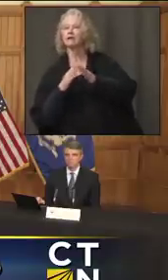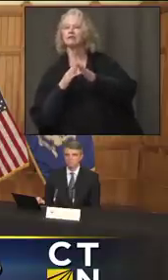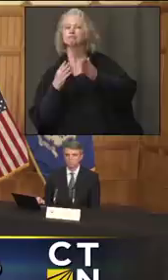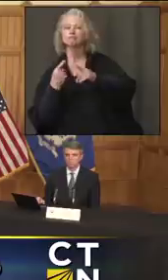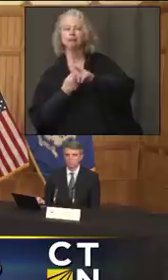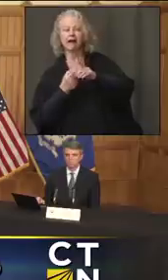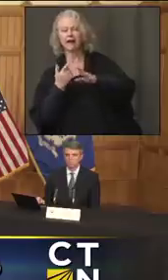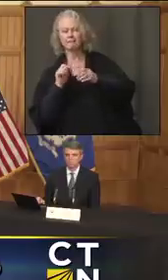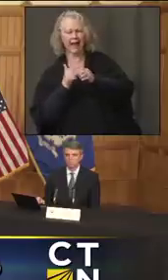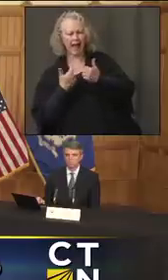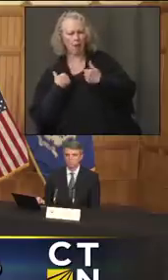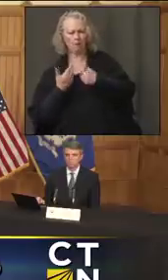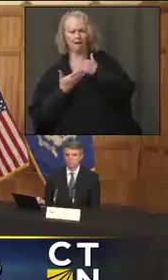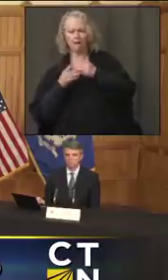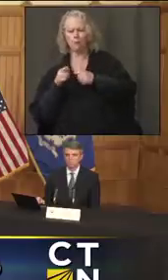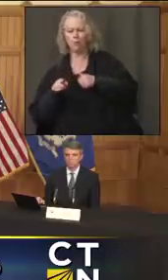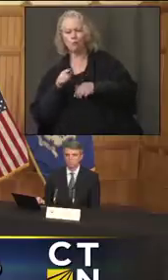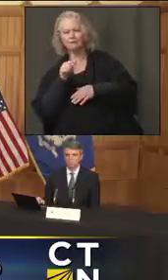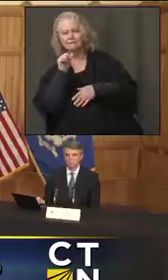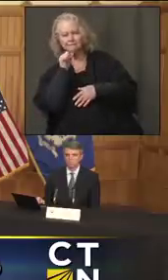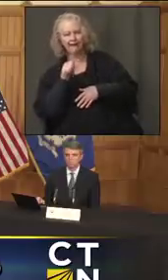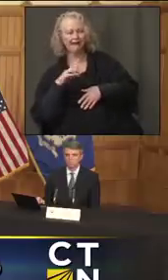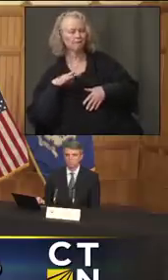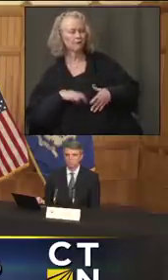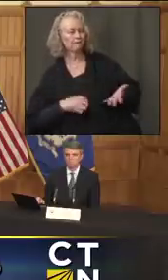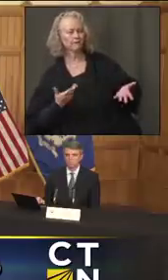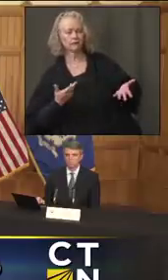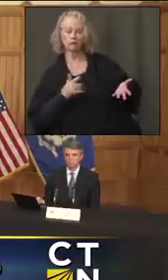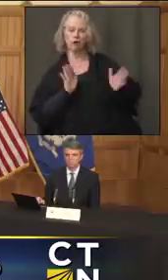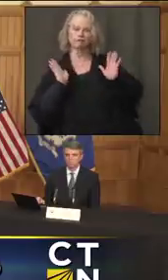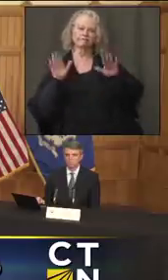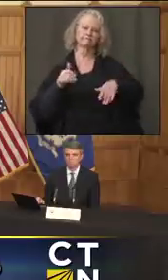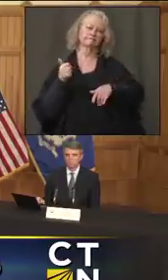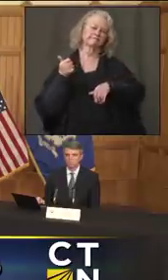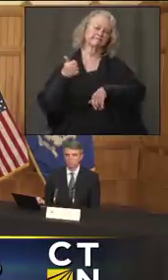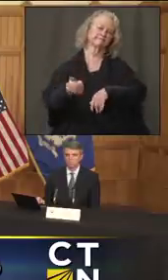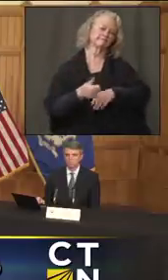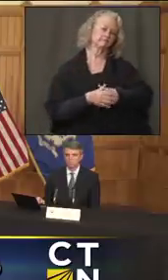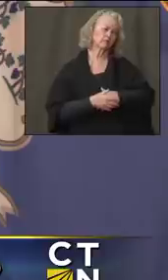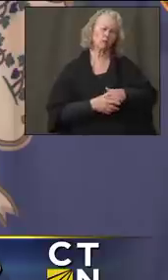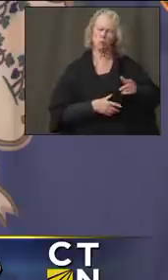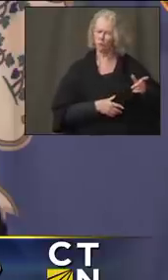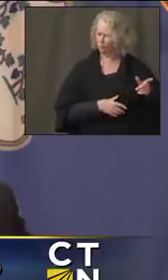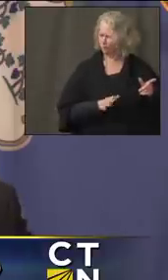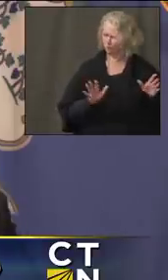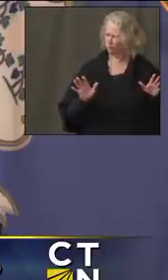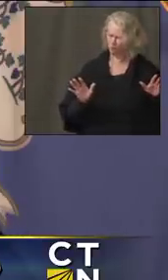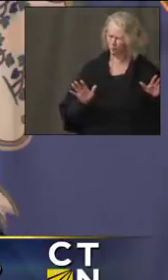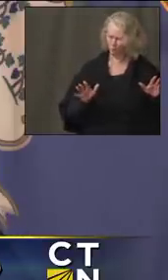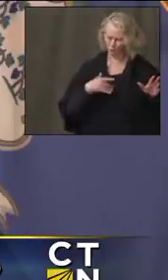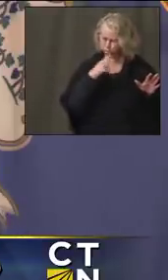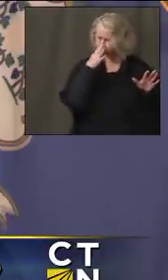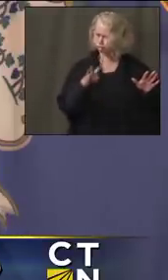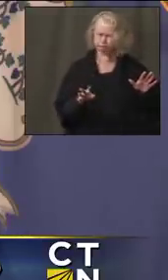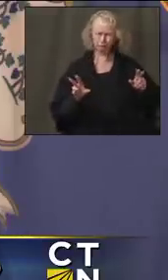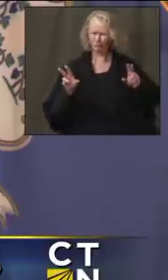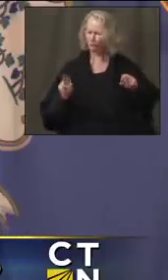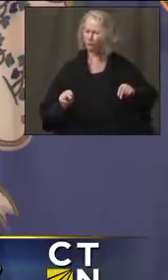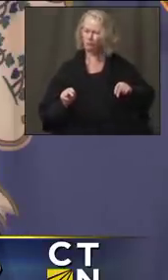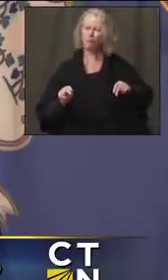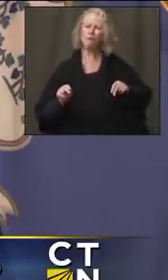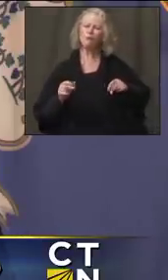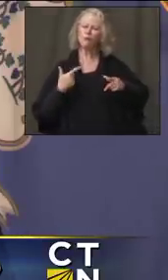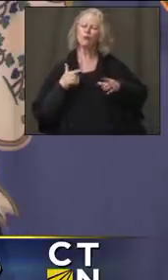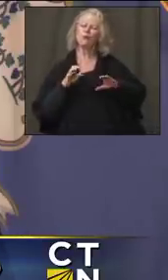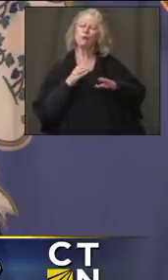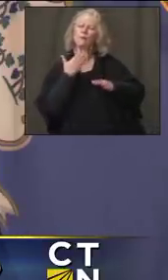direct financial relief for nonprofits, or are they simply on their own? No, nobody's simply on their own, but you do the